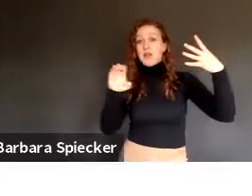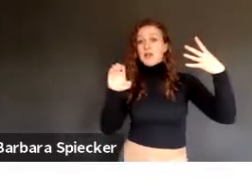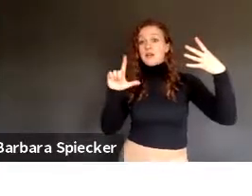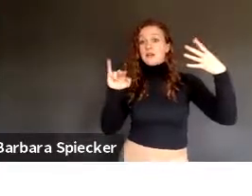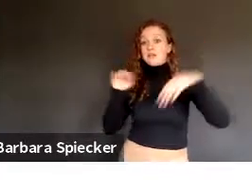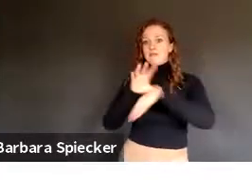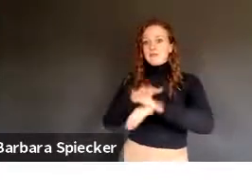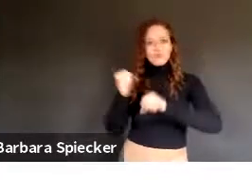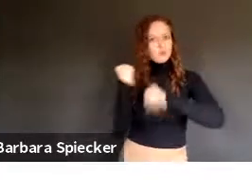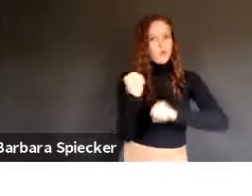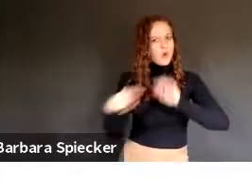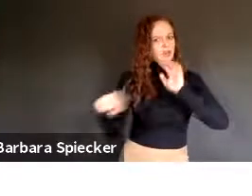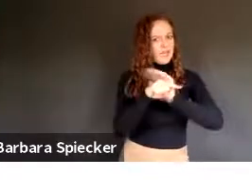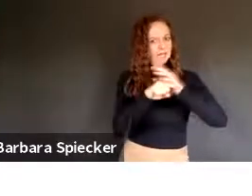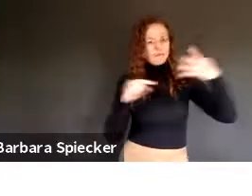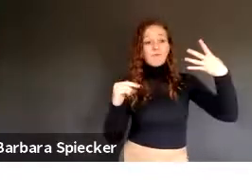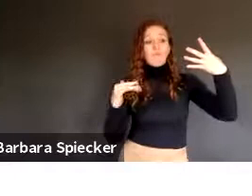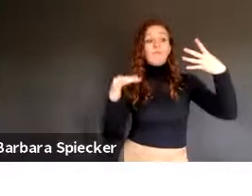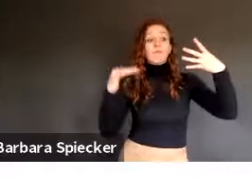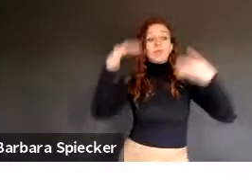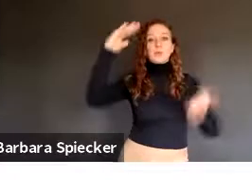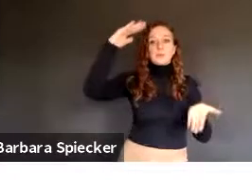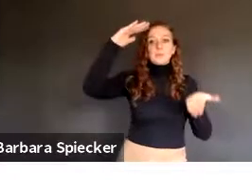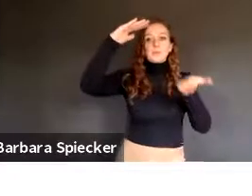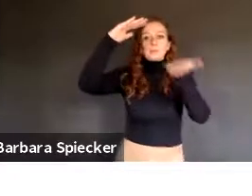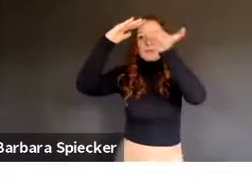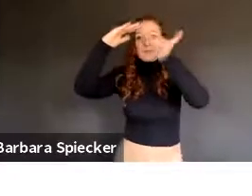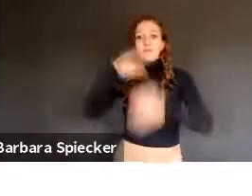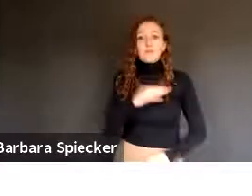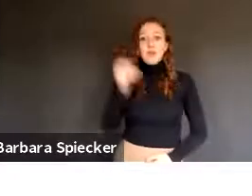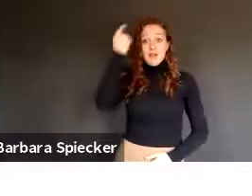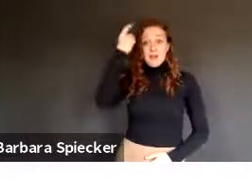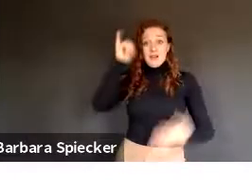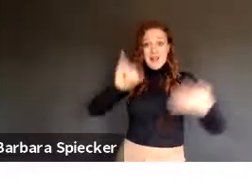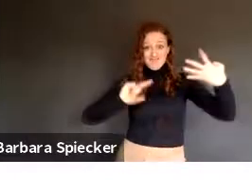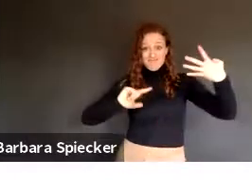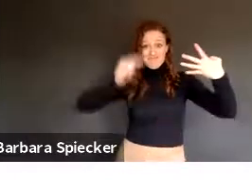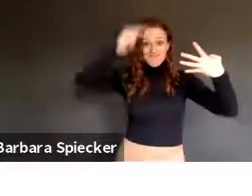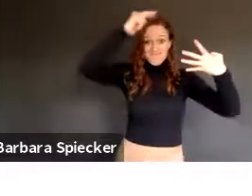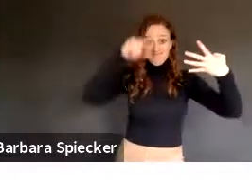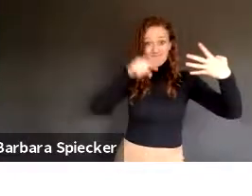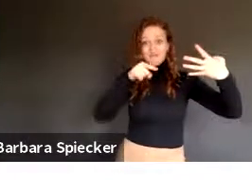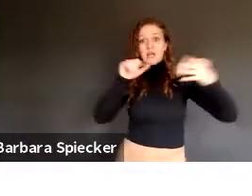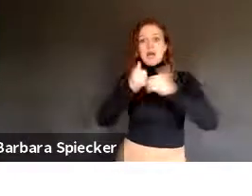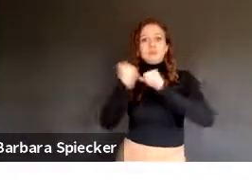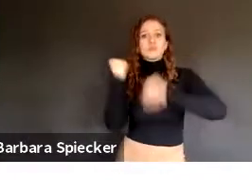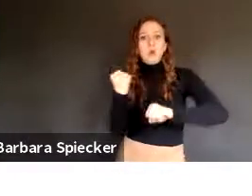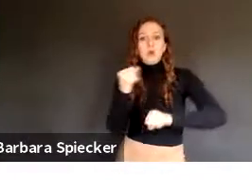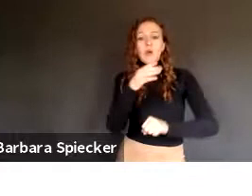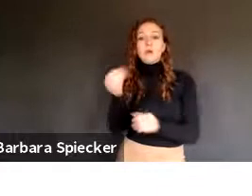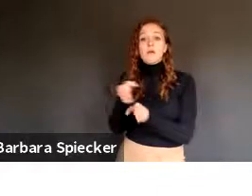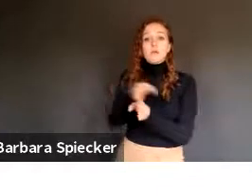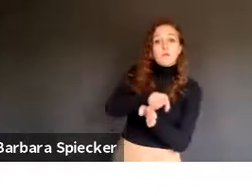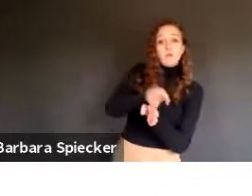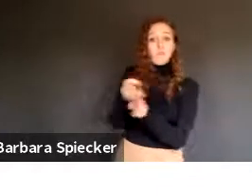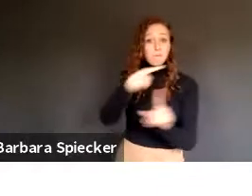latitudes, so in Oregon, central and southern regions. And then the strength and direction of that latitudinal trend is likely to be